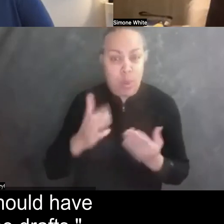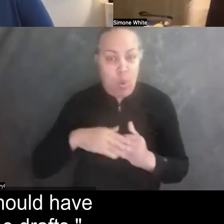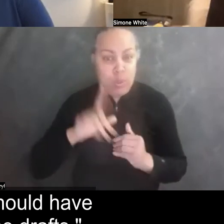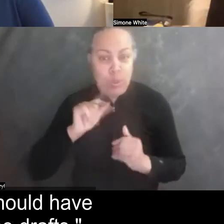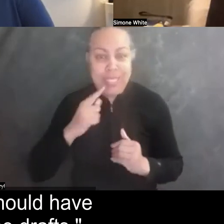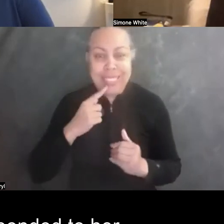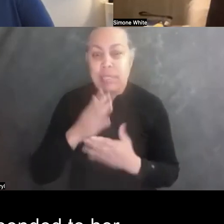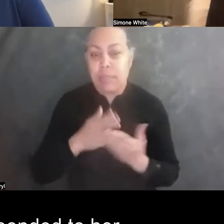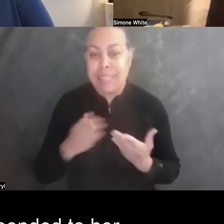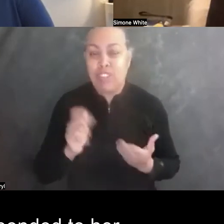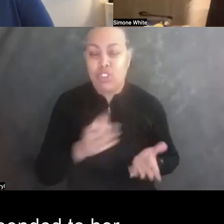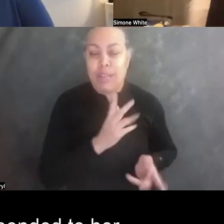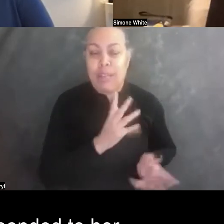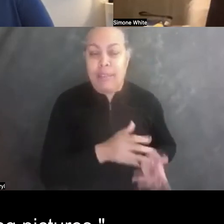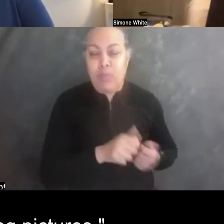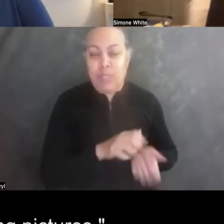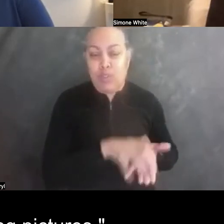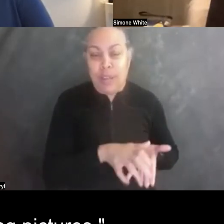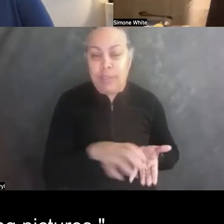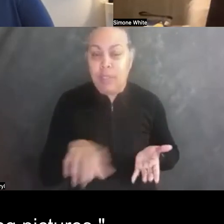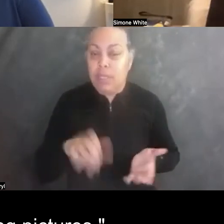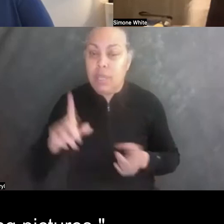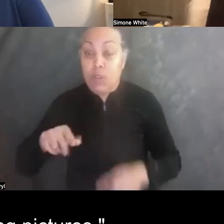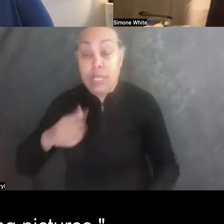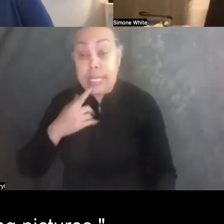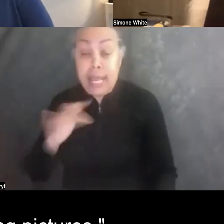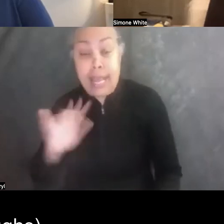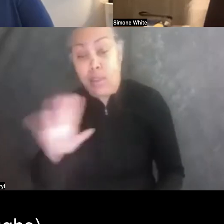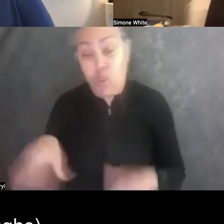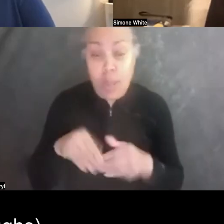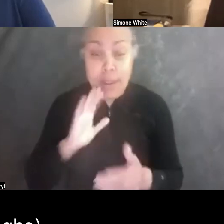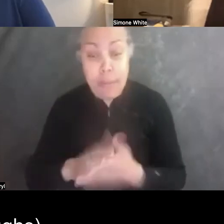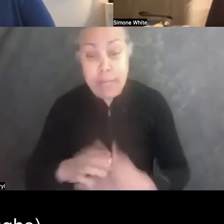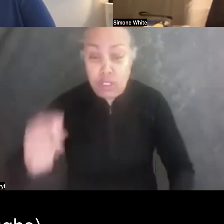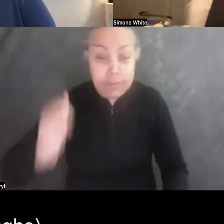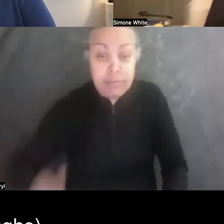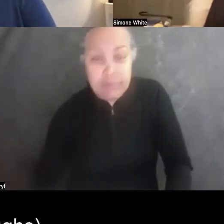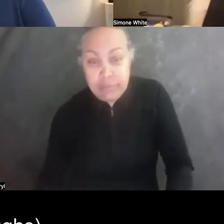kept in the drafts, and somebody responded to her, like your wedding pictures.